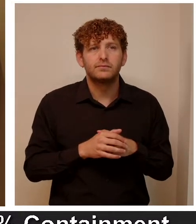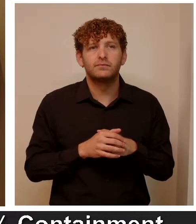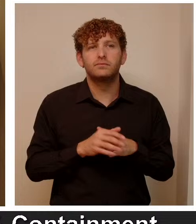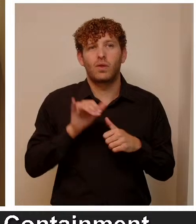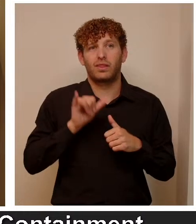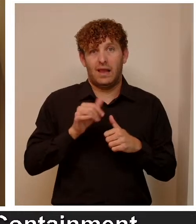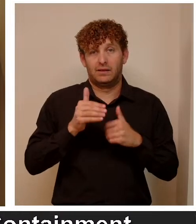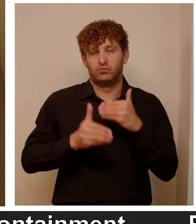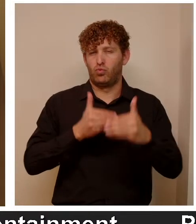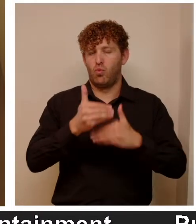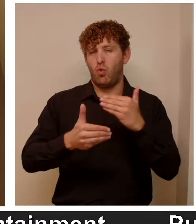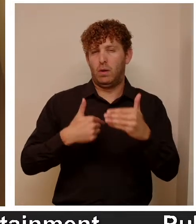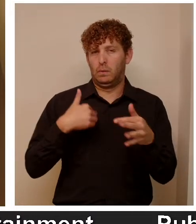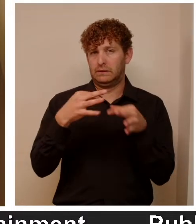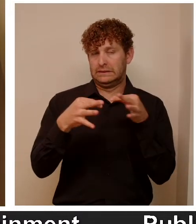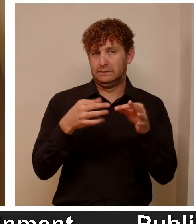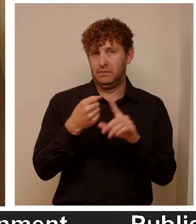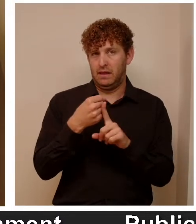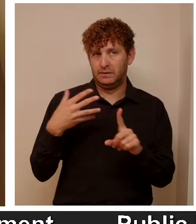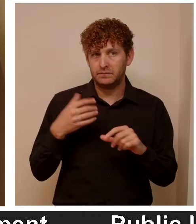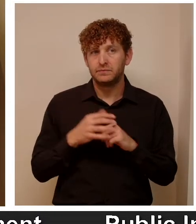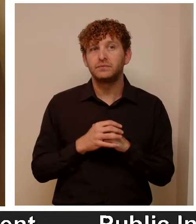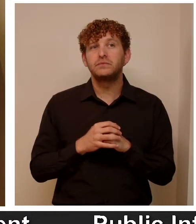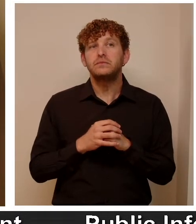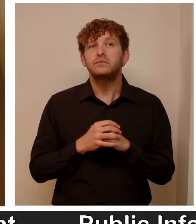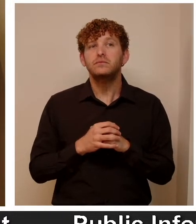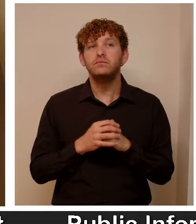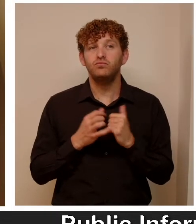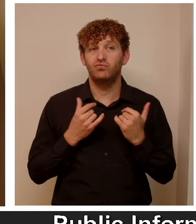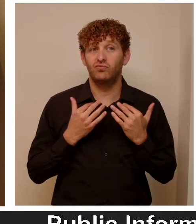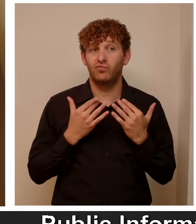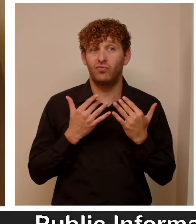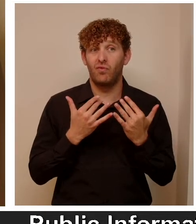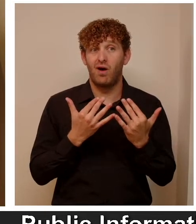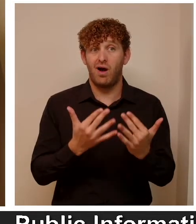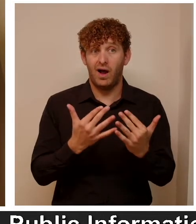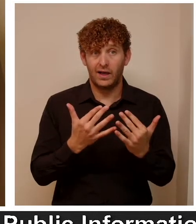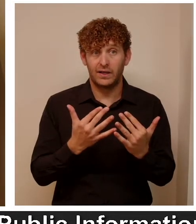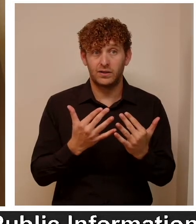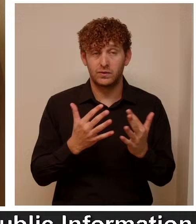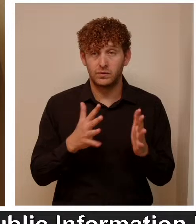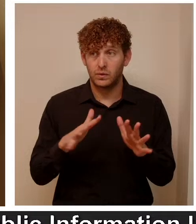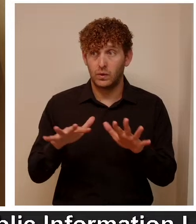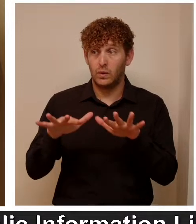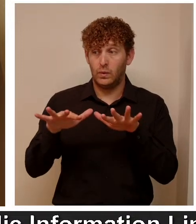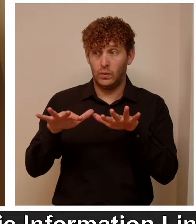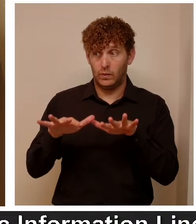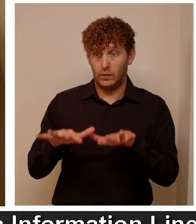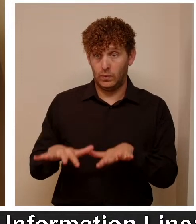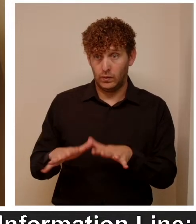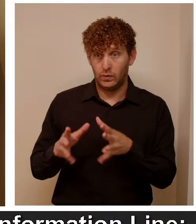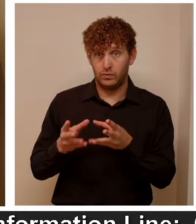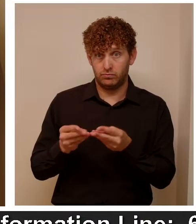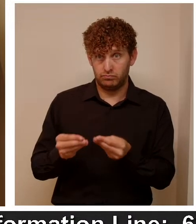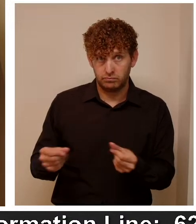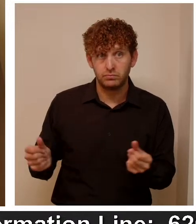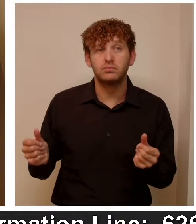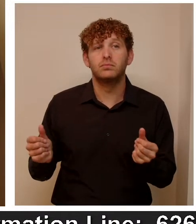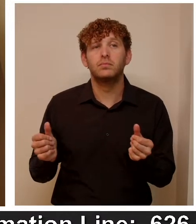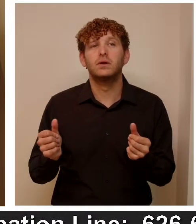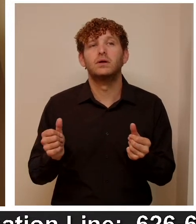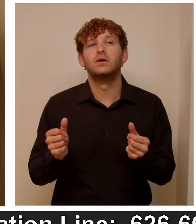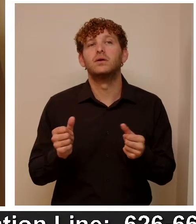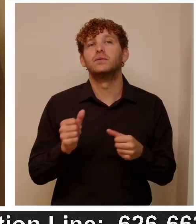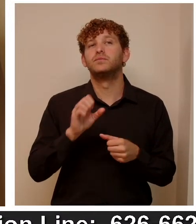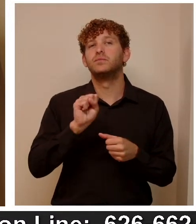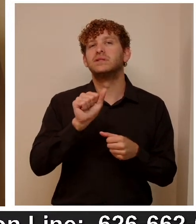bit. As the fire goes through, we have to get our operations folks in there to cool that down. We then went through our SAR process. All of those folks have